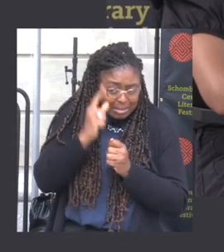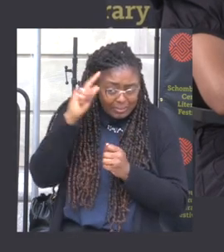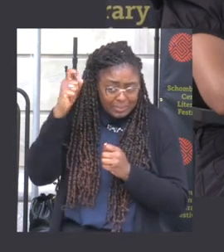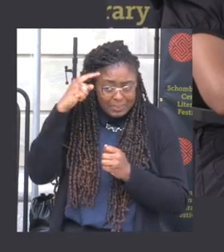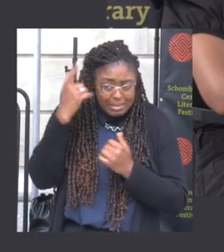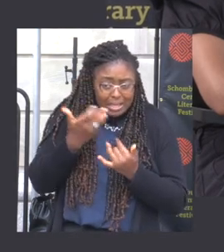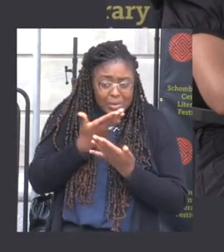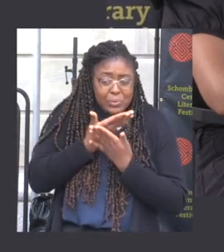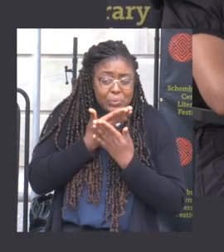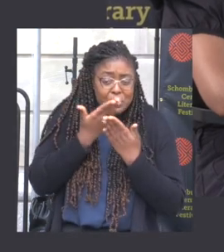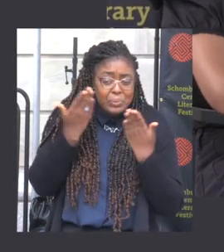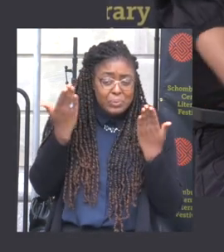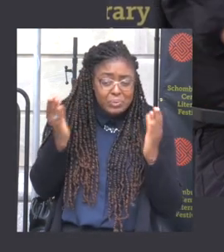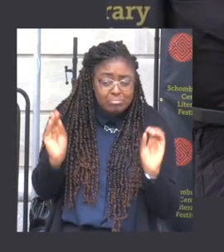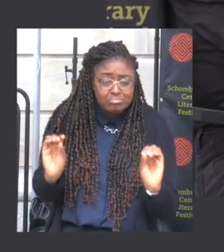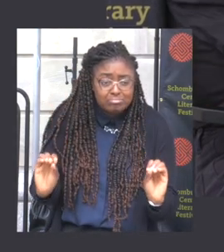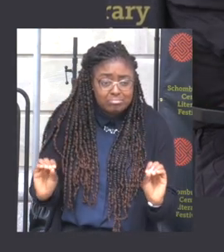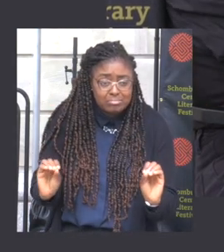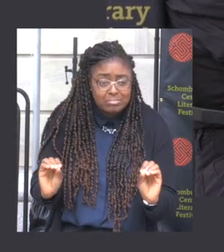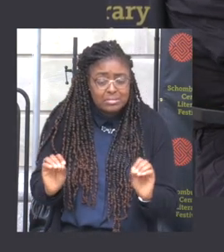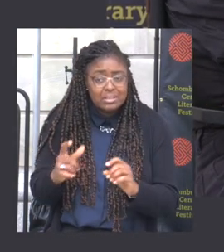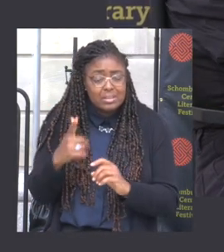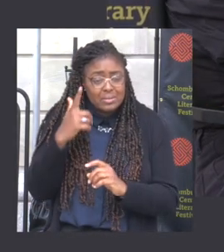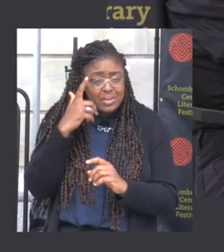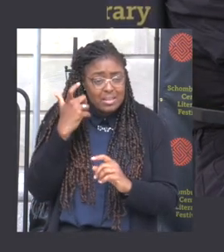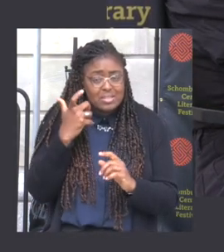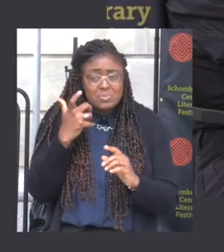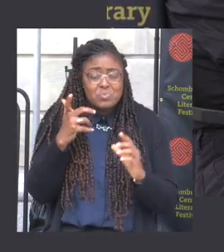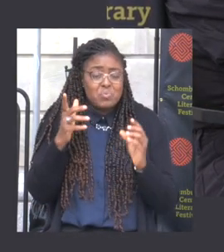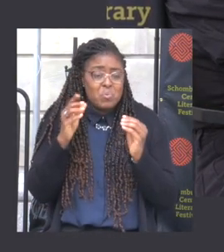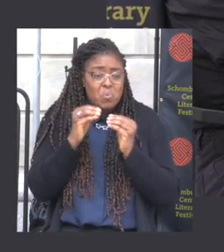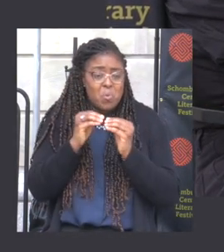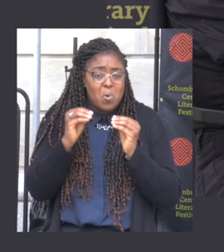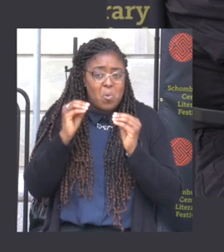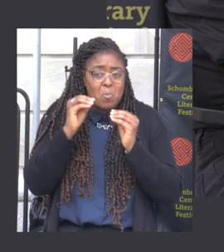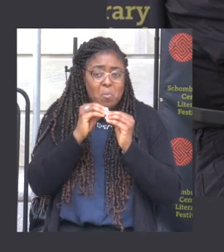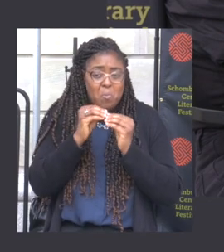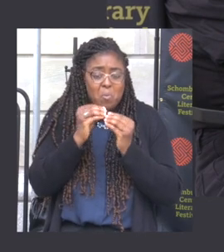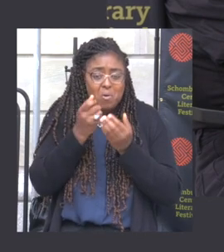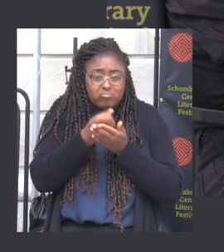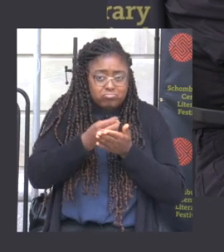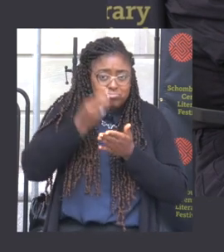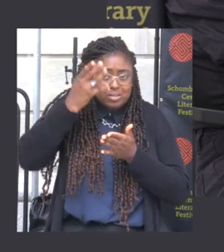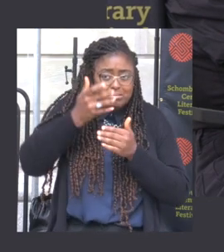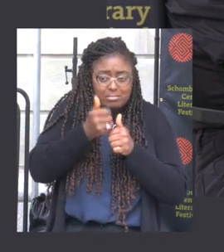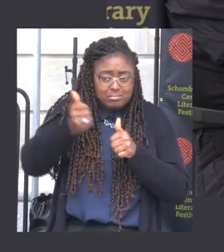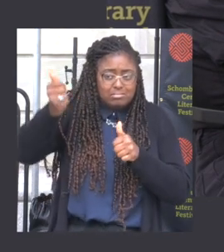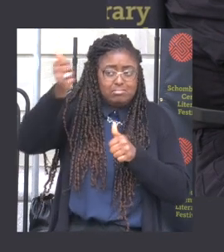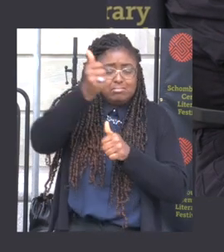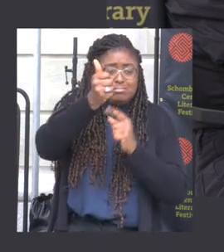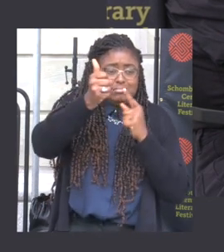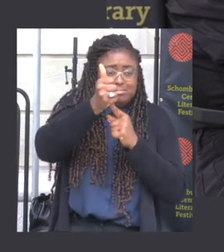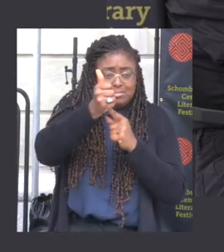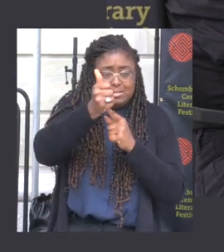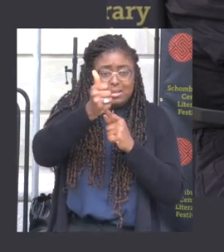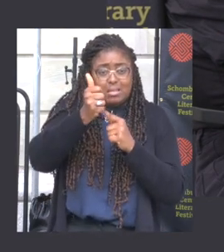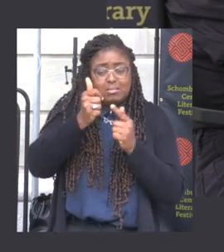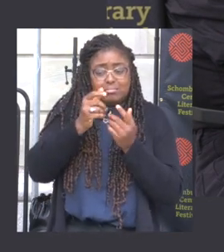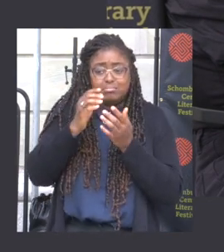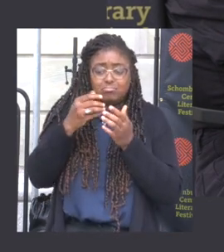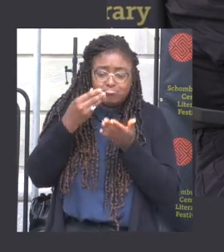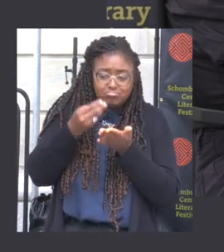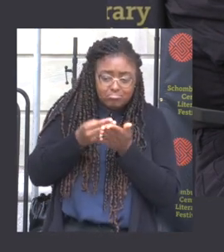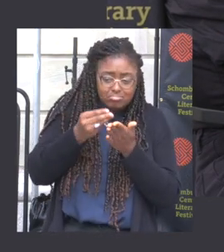And because of the further concentration of wealth at the top, because of the widening wealth gap, I think a lot of people are just feeling like these systems